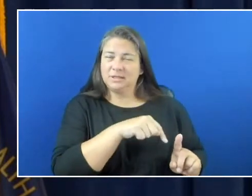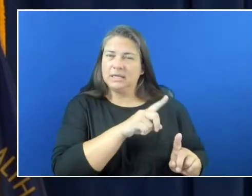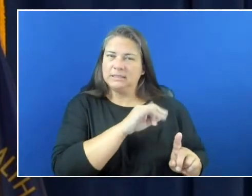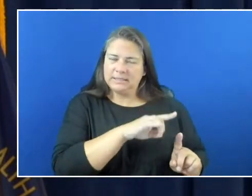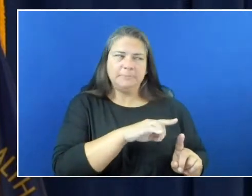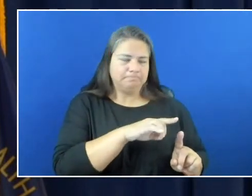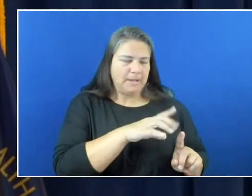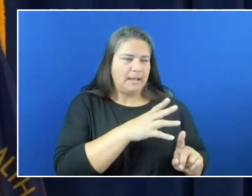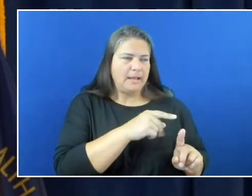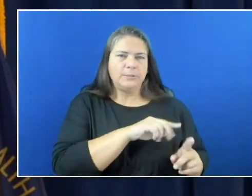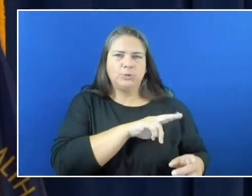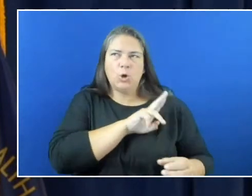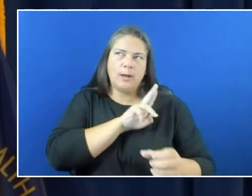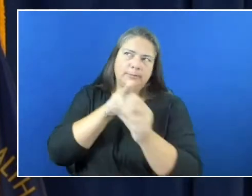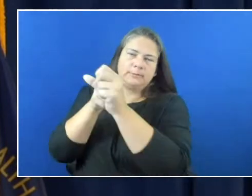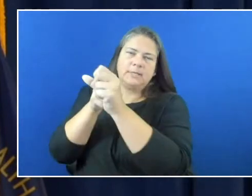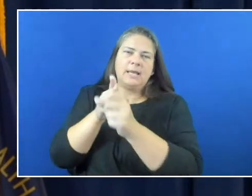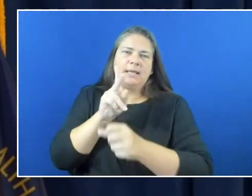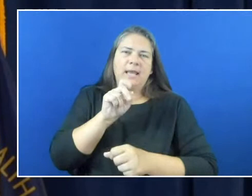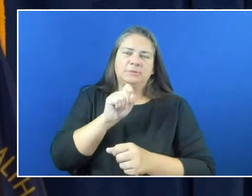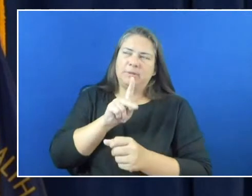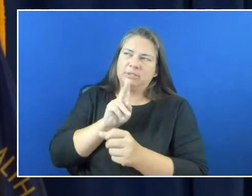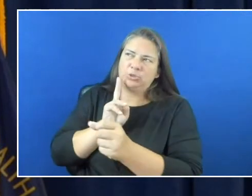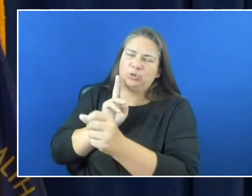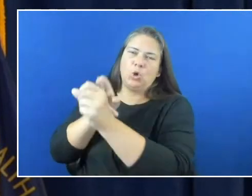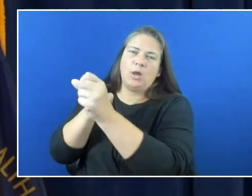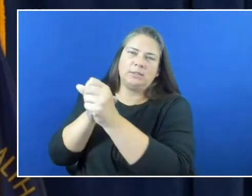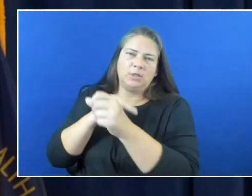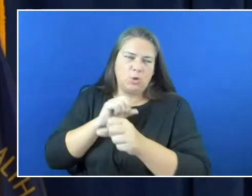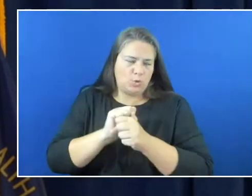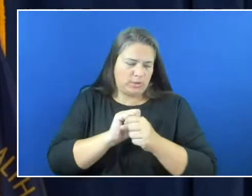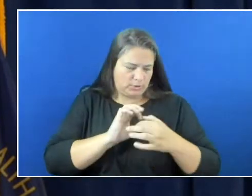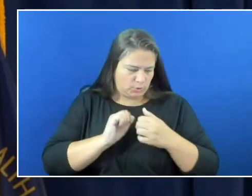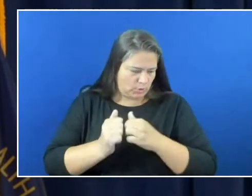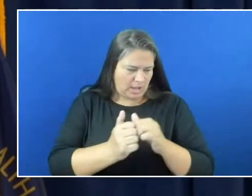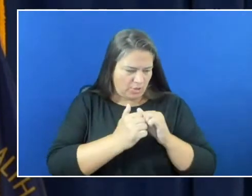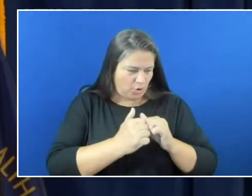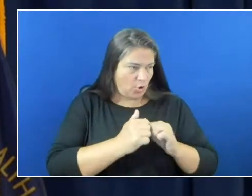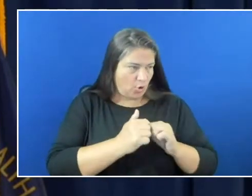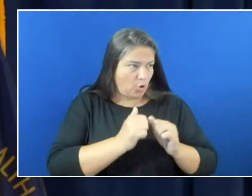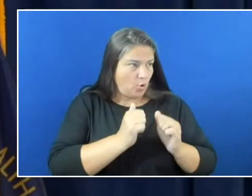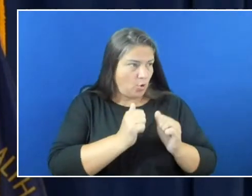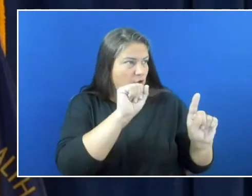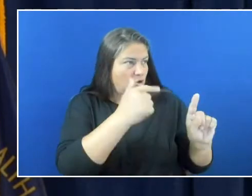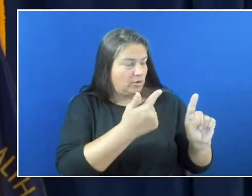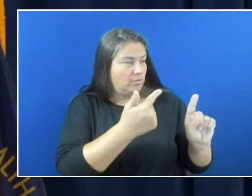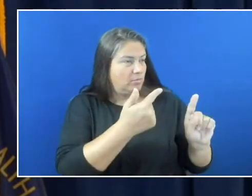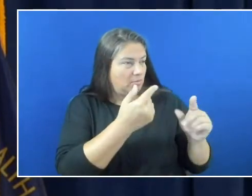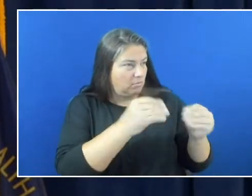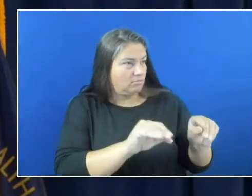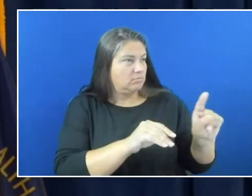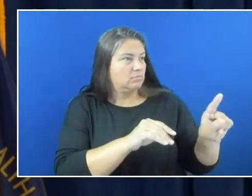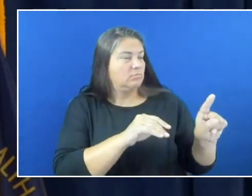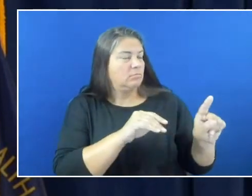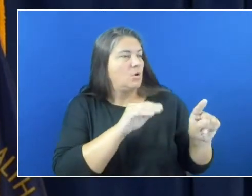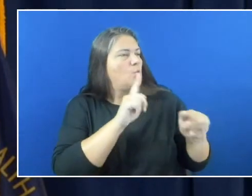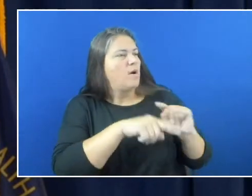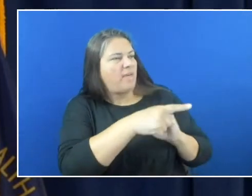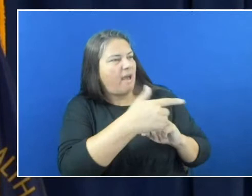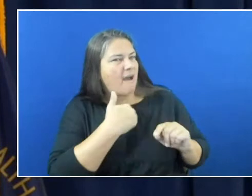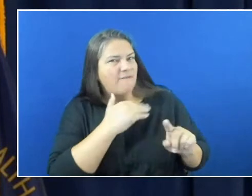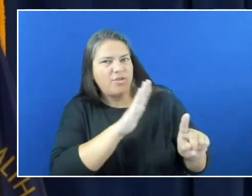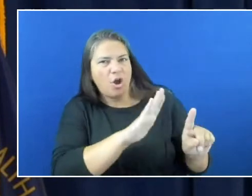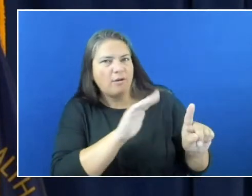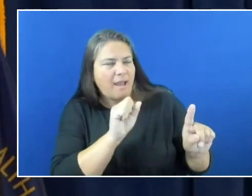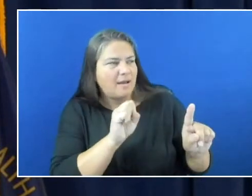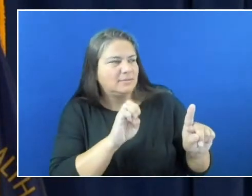KSP that we worked with Attorney General Cameron's office, on cases they had, cases we had, as well